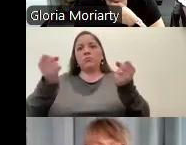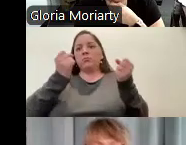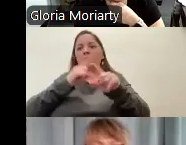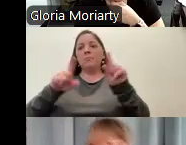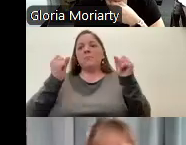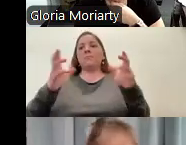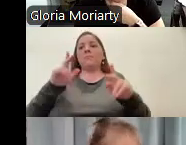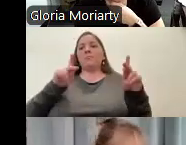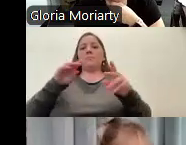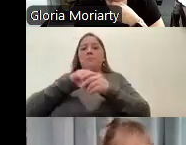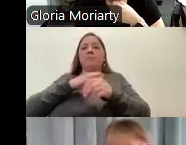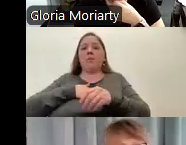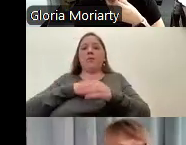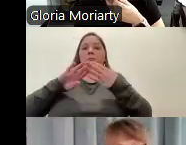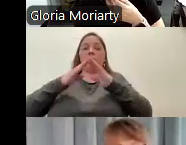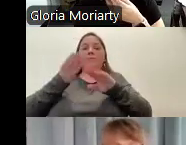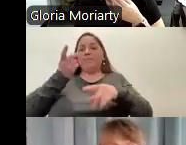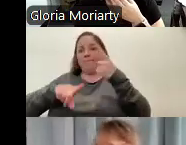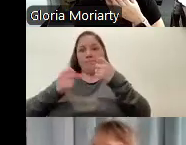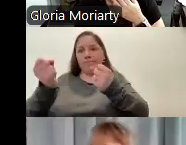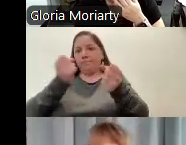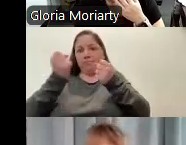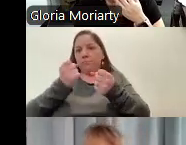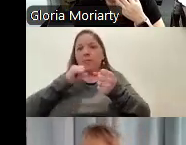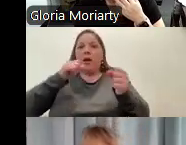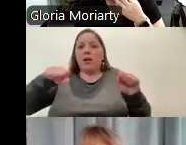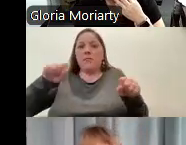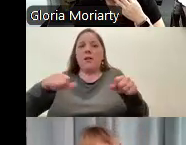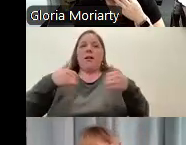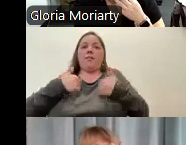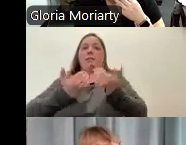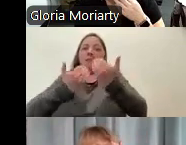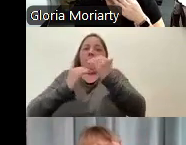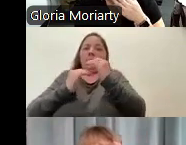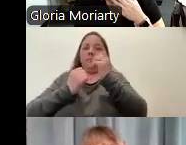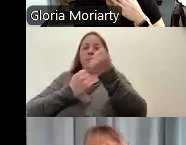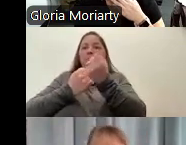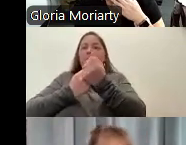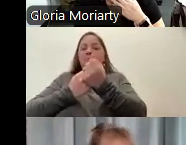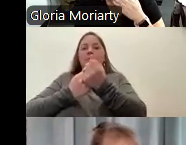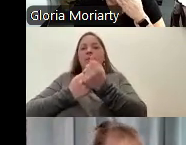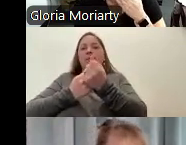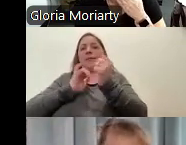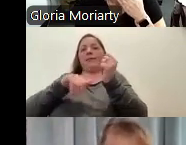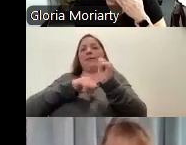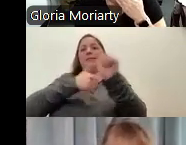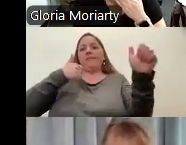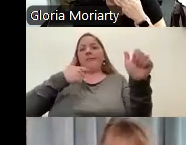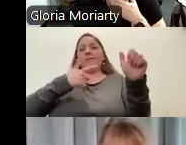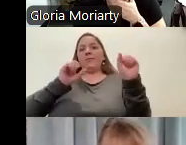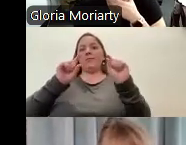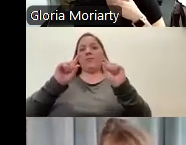community who are unable to drive and really have limited support, which can prevent them from going to the doctor or even